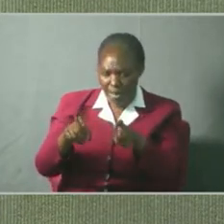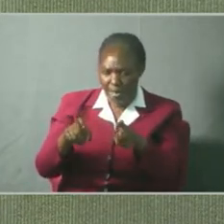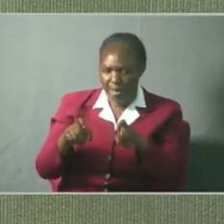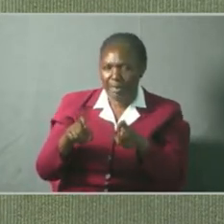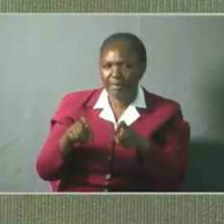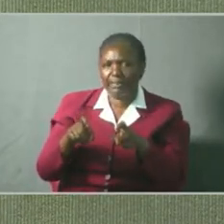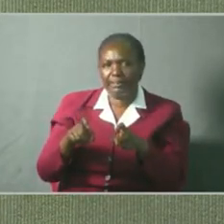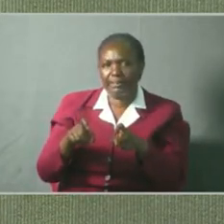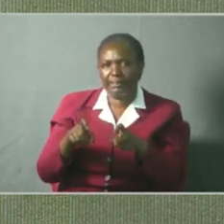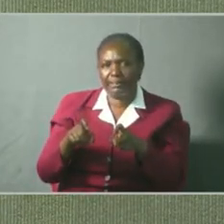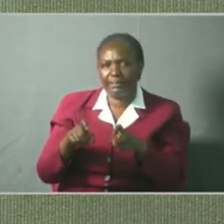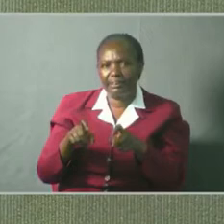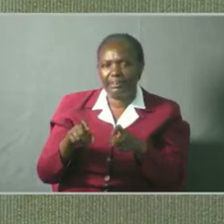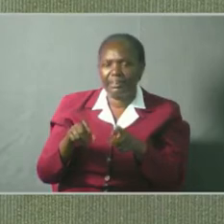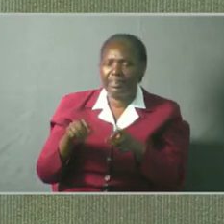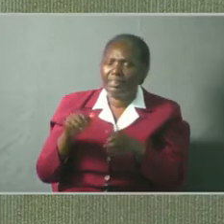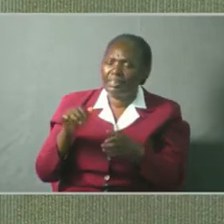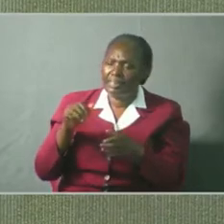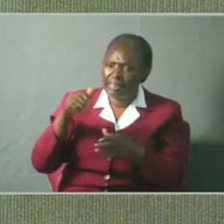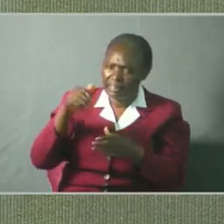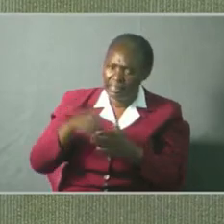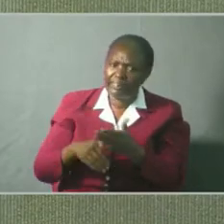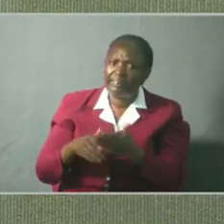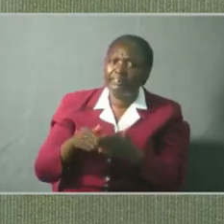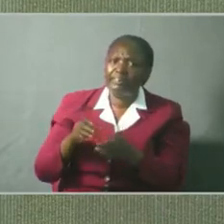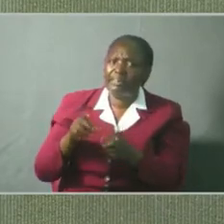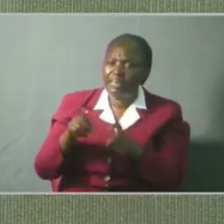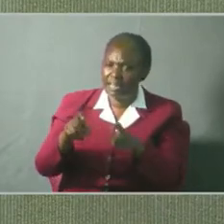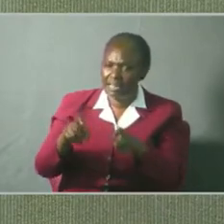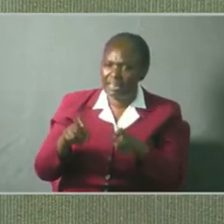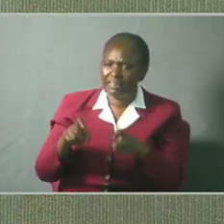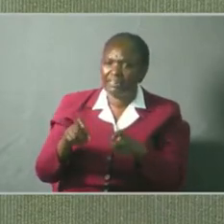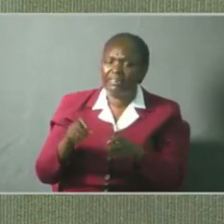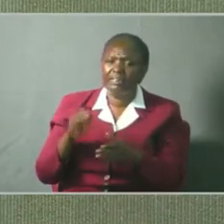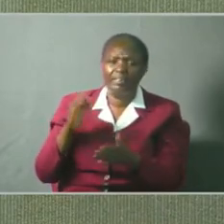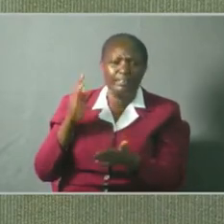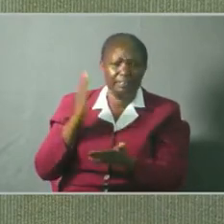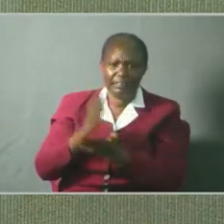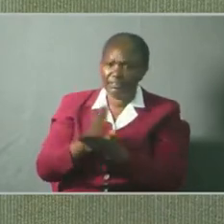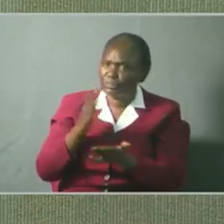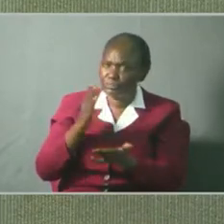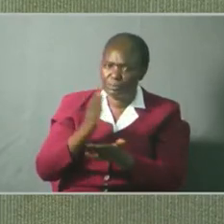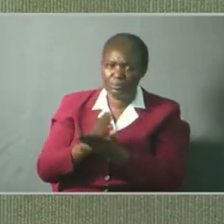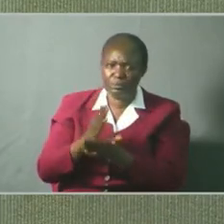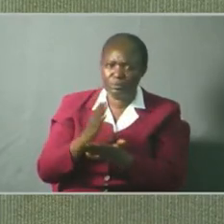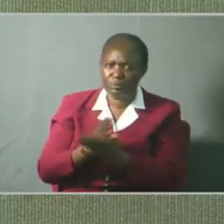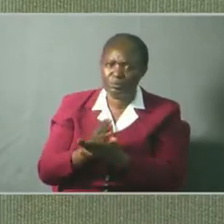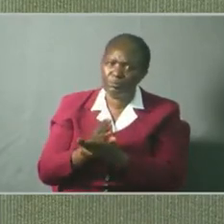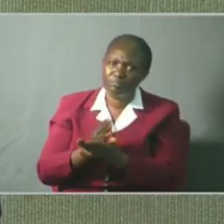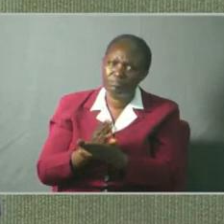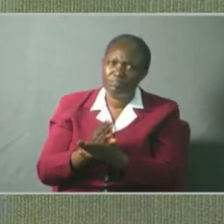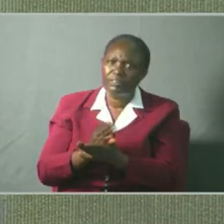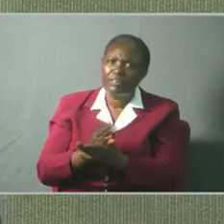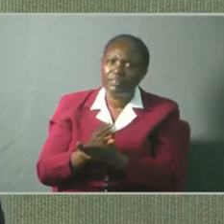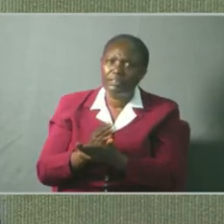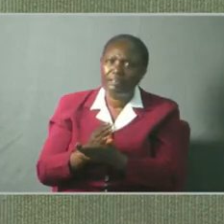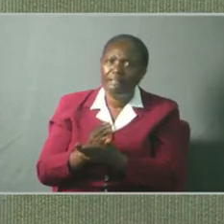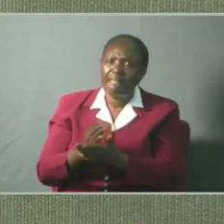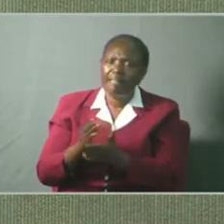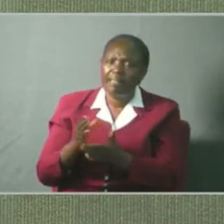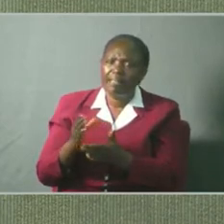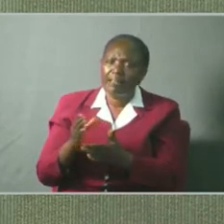That we have an anchor that keeps the soul steadfast and sure while the billows roll. Fastened to the